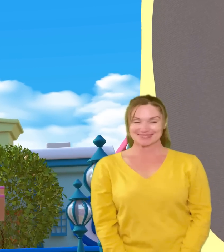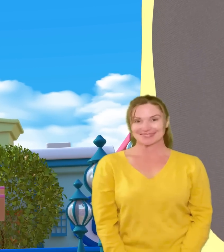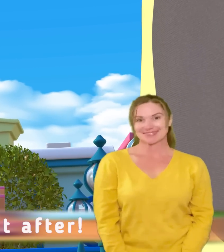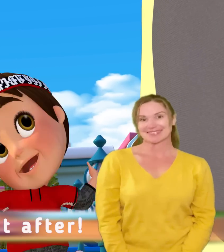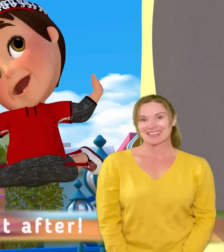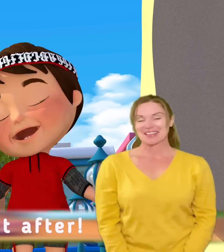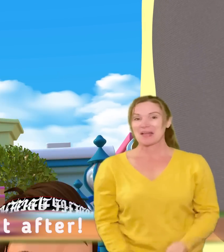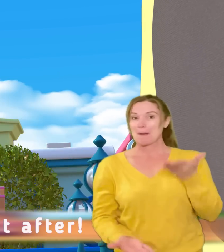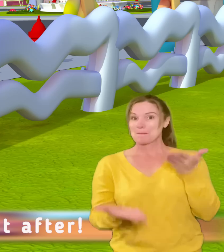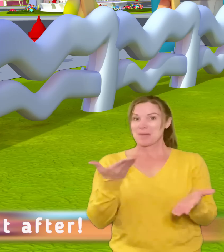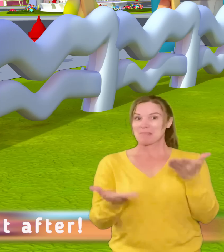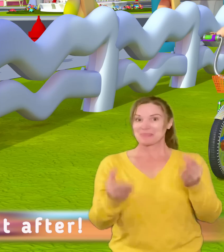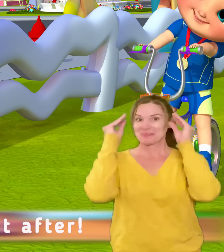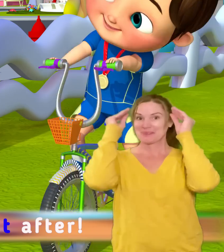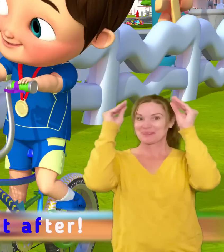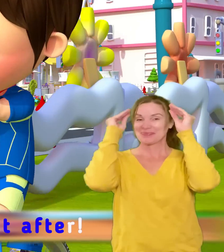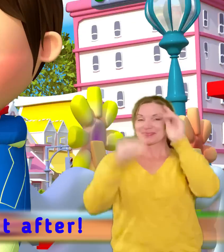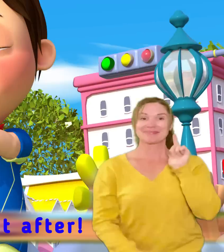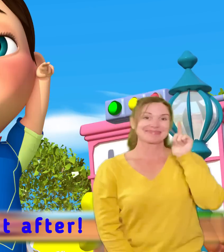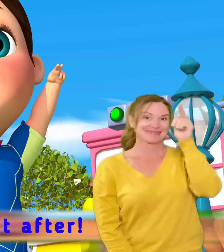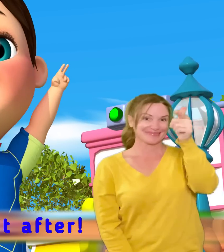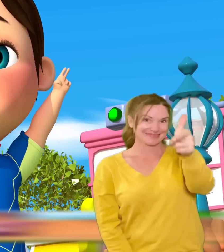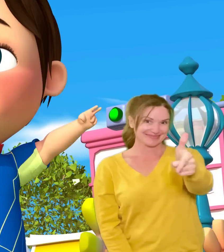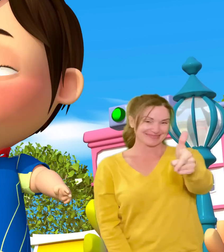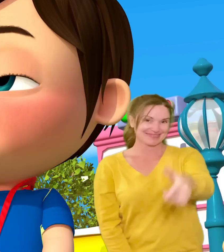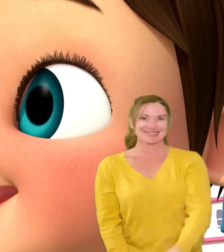after and maybe we'll teach it